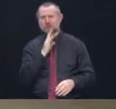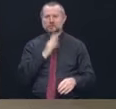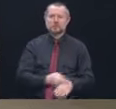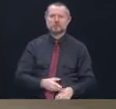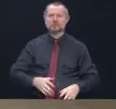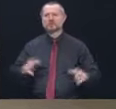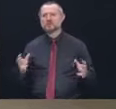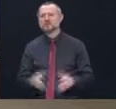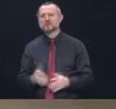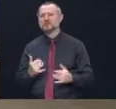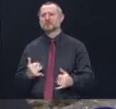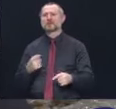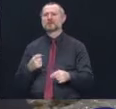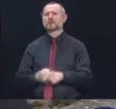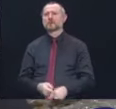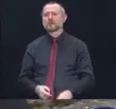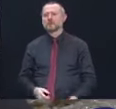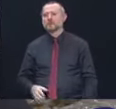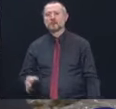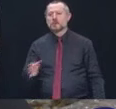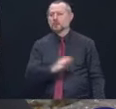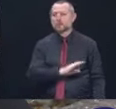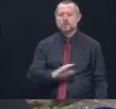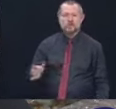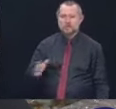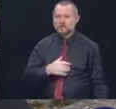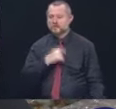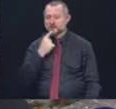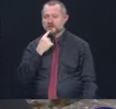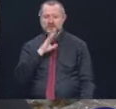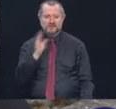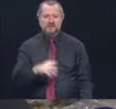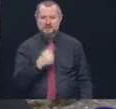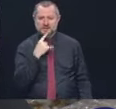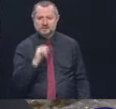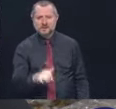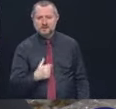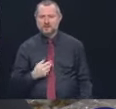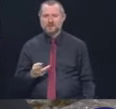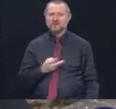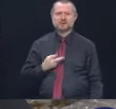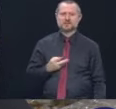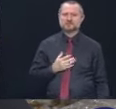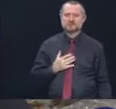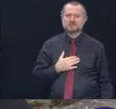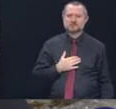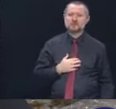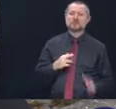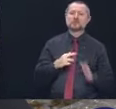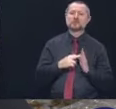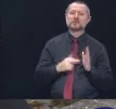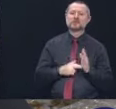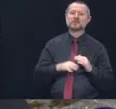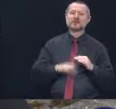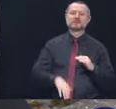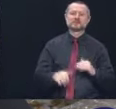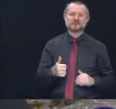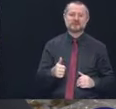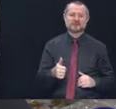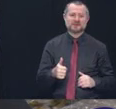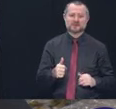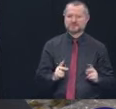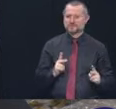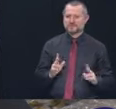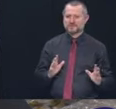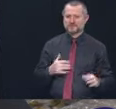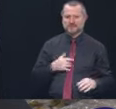sounded like. I never said, that's four people. The rule is less than 10. I never said to